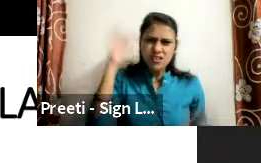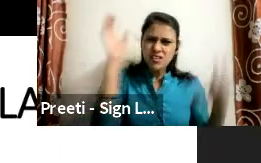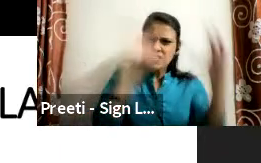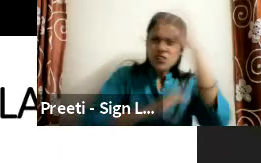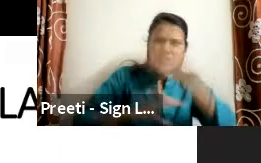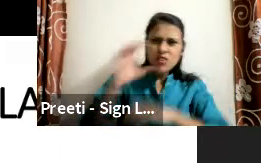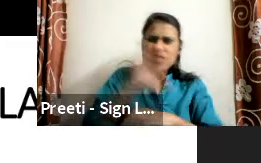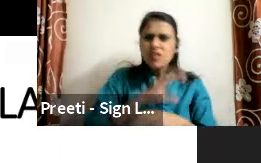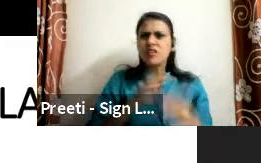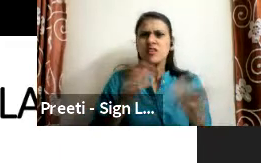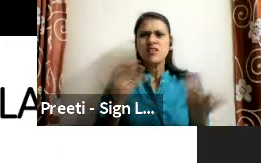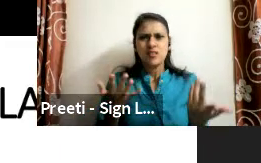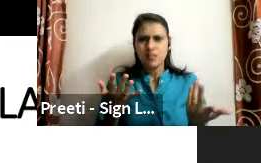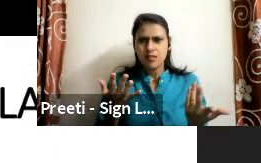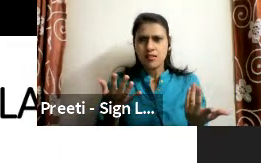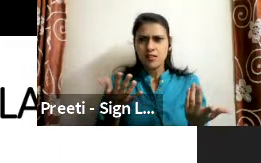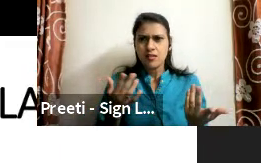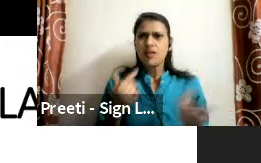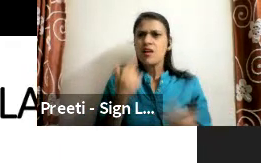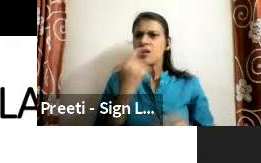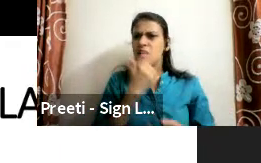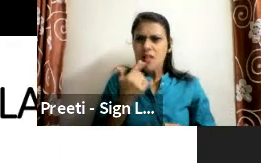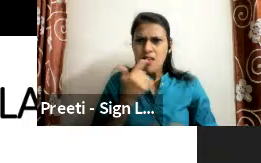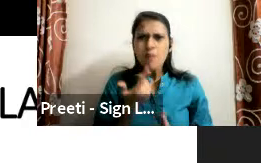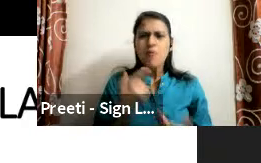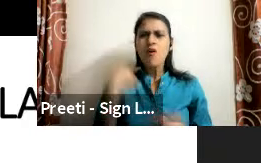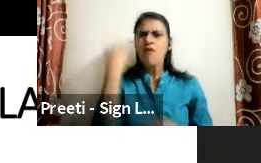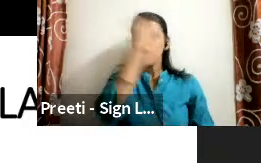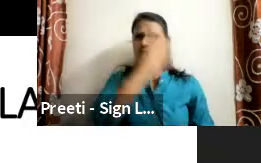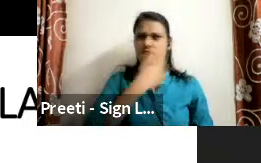bluish discoloration of lips or face.